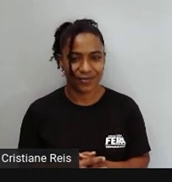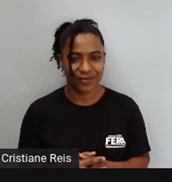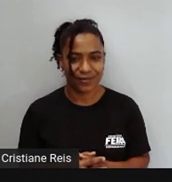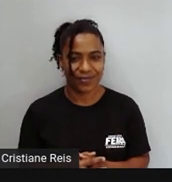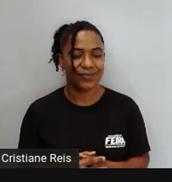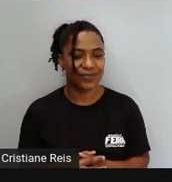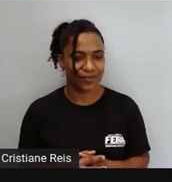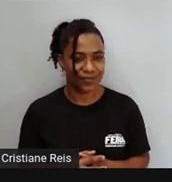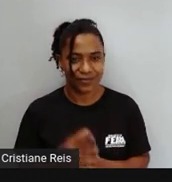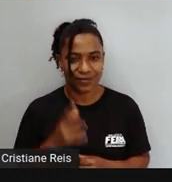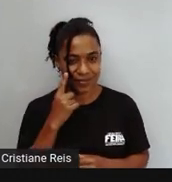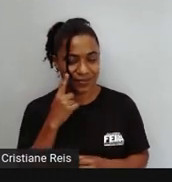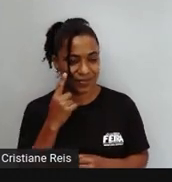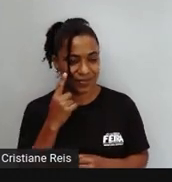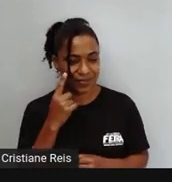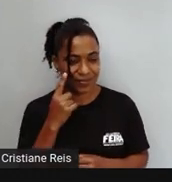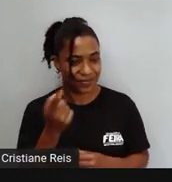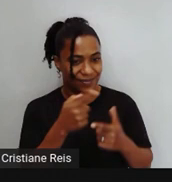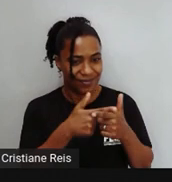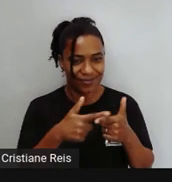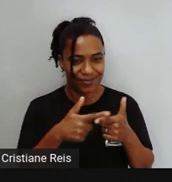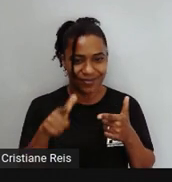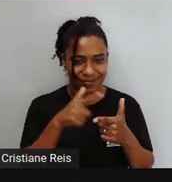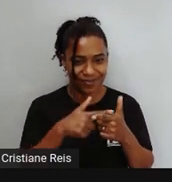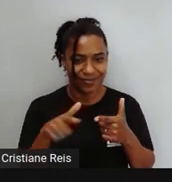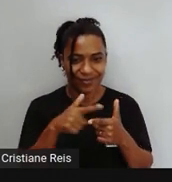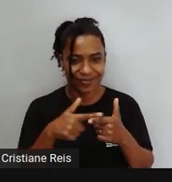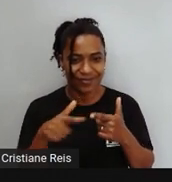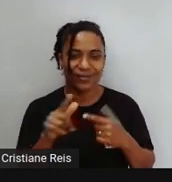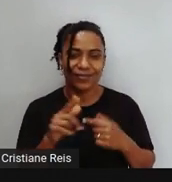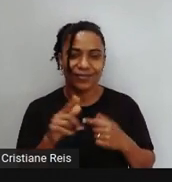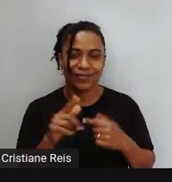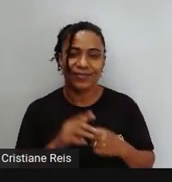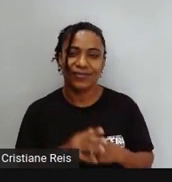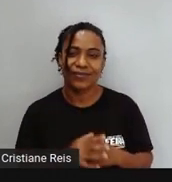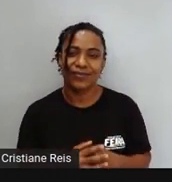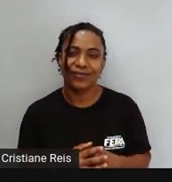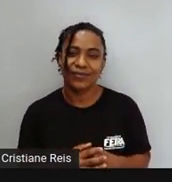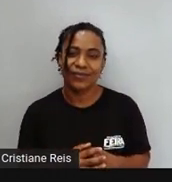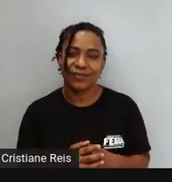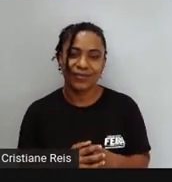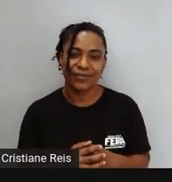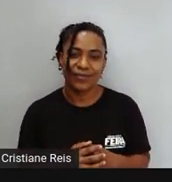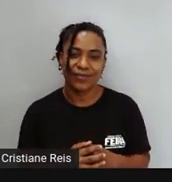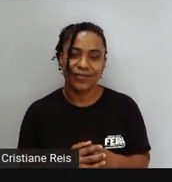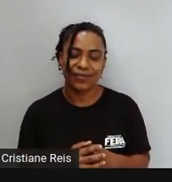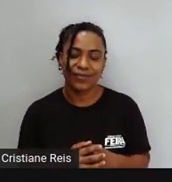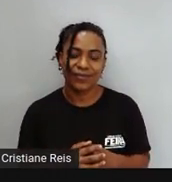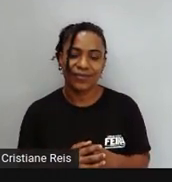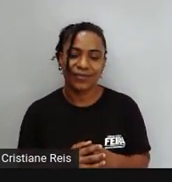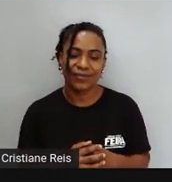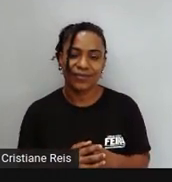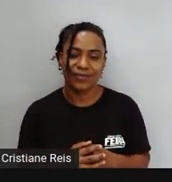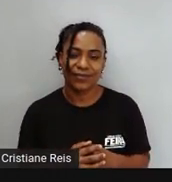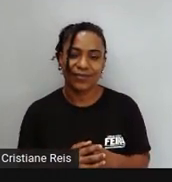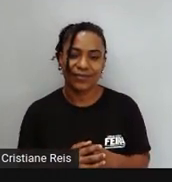Division 15 by 3 is 5. 15 by 3 is